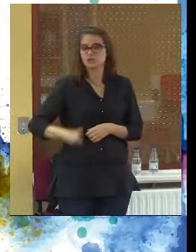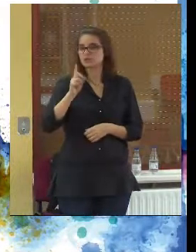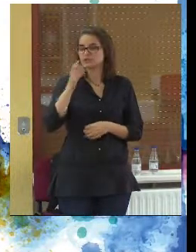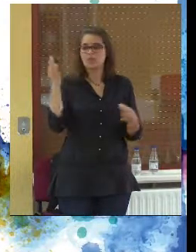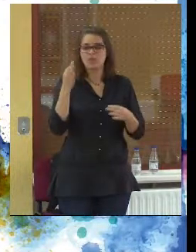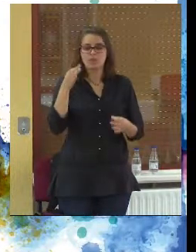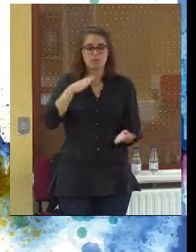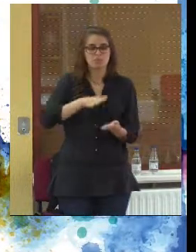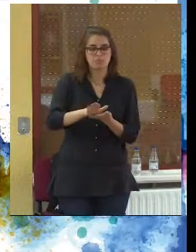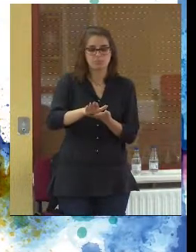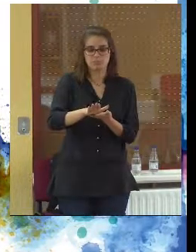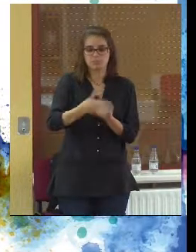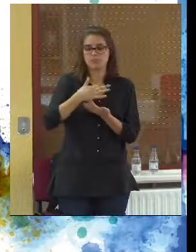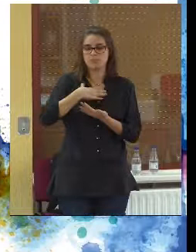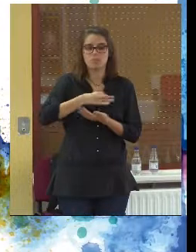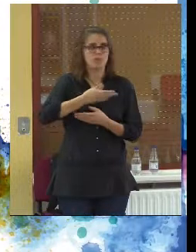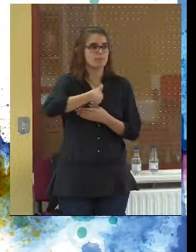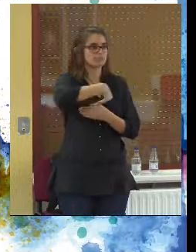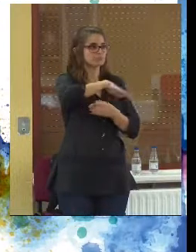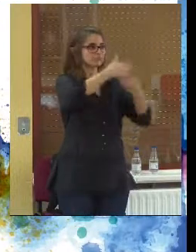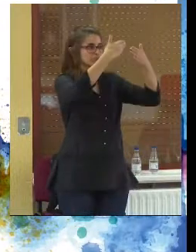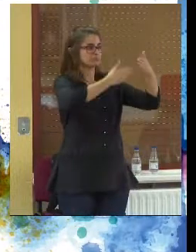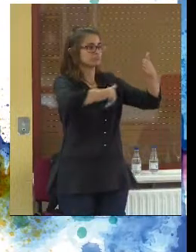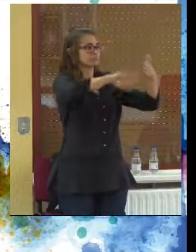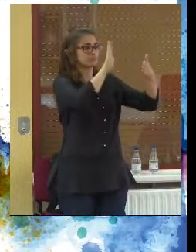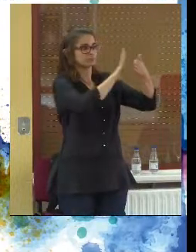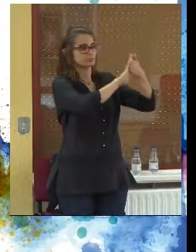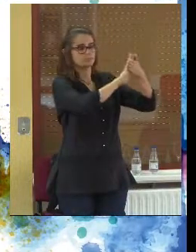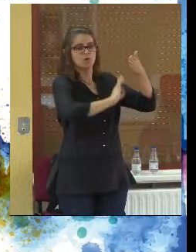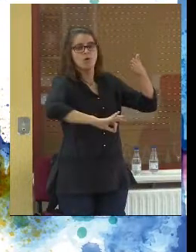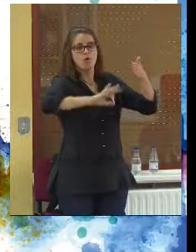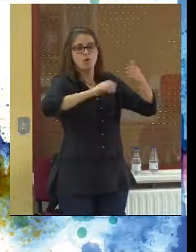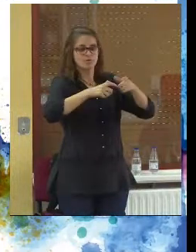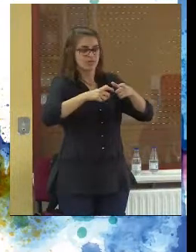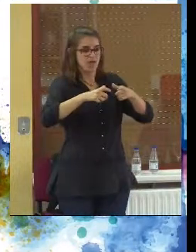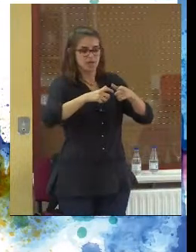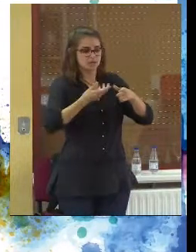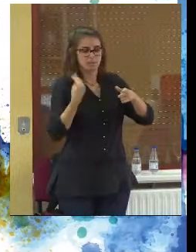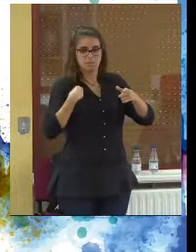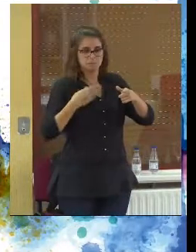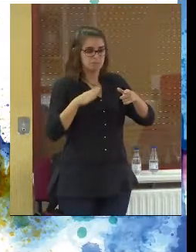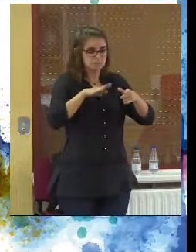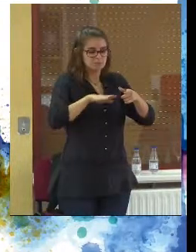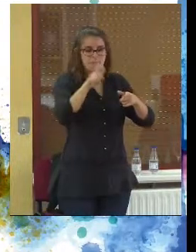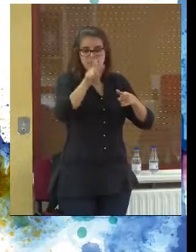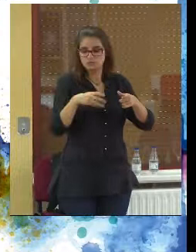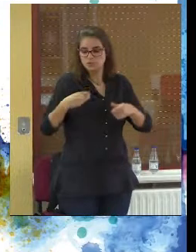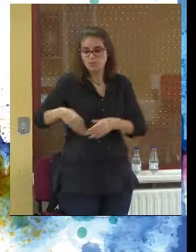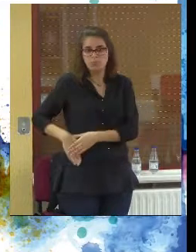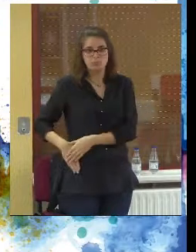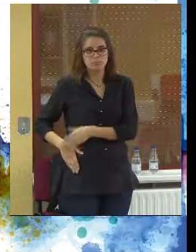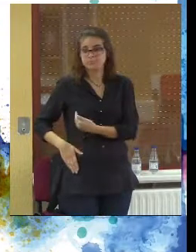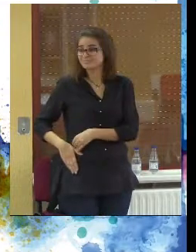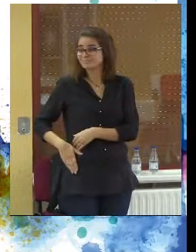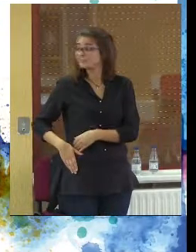out and have it on cards or visible so that the person